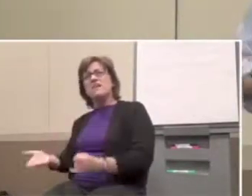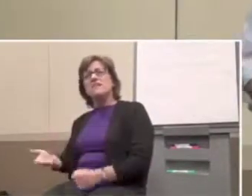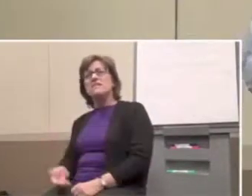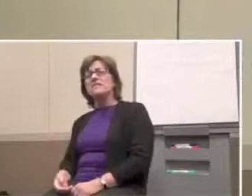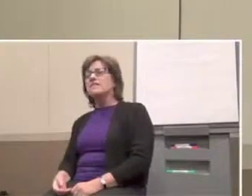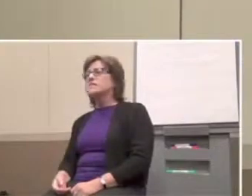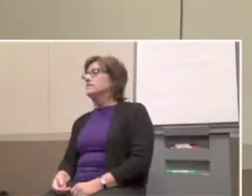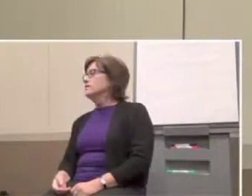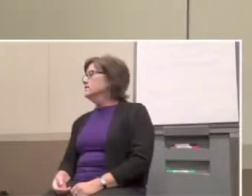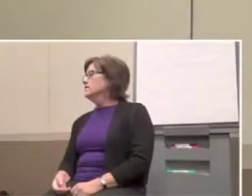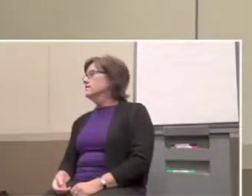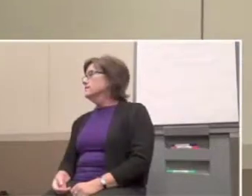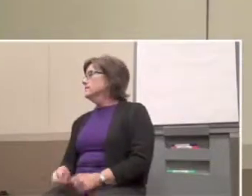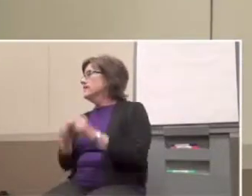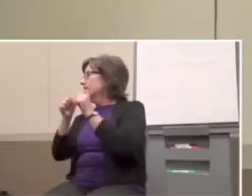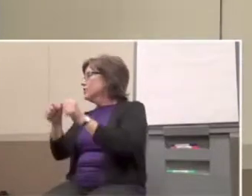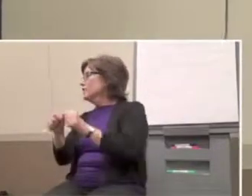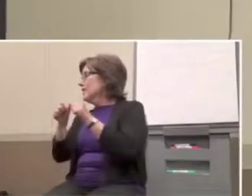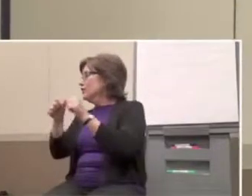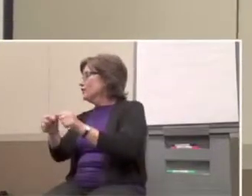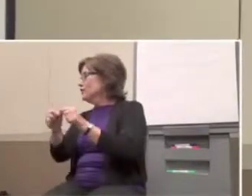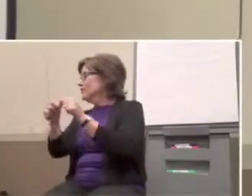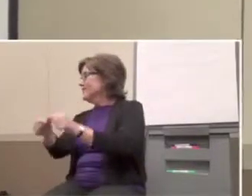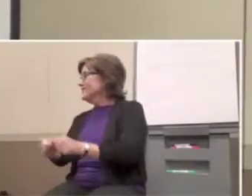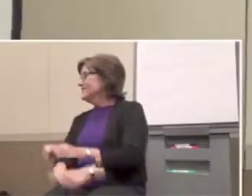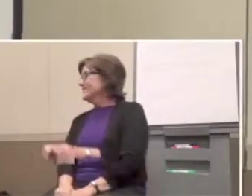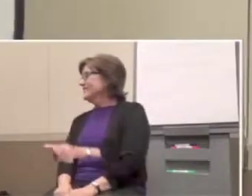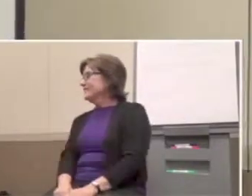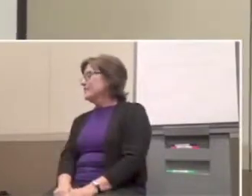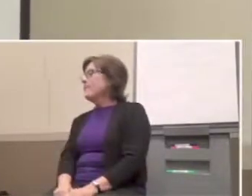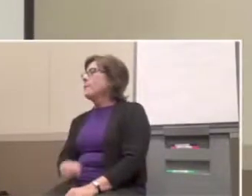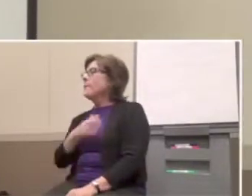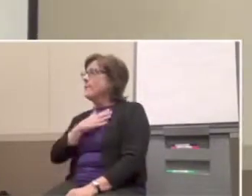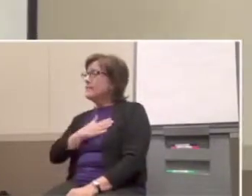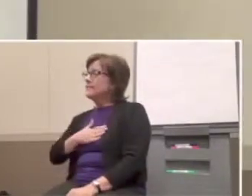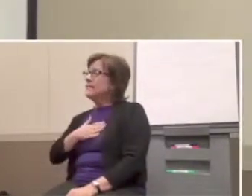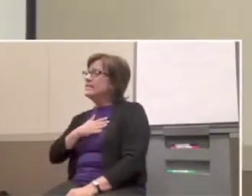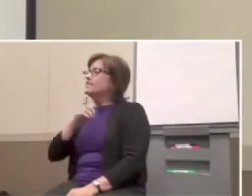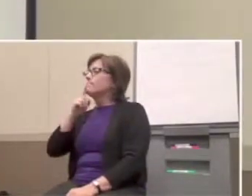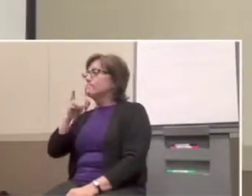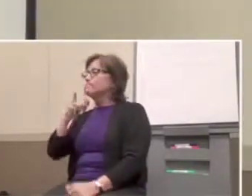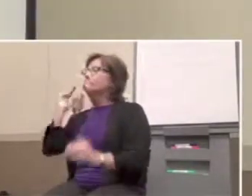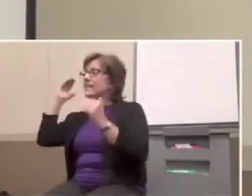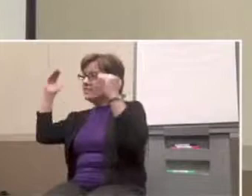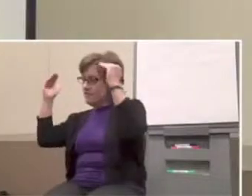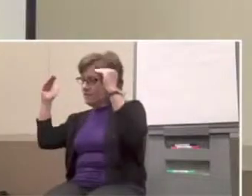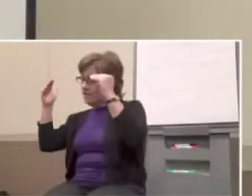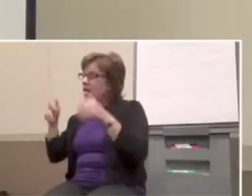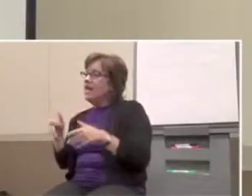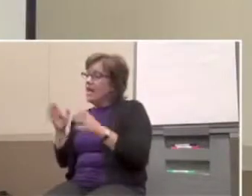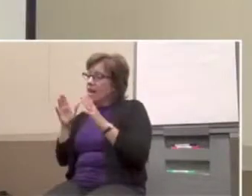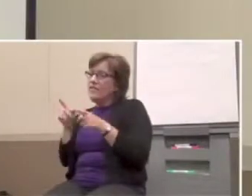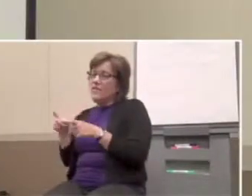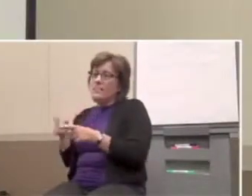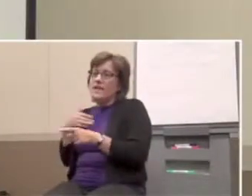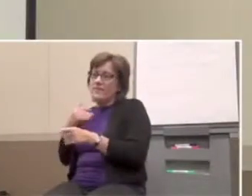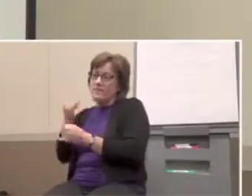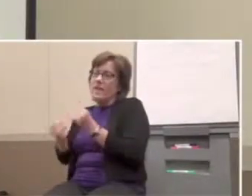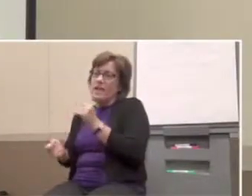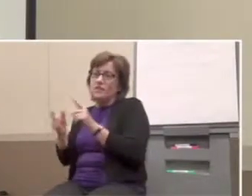the argument continues to go, okay? So please be the adult. Let them have the last word.